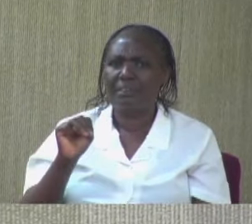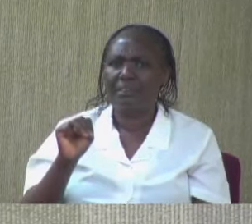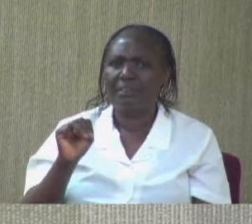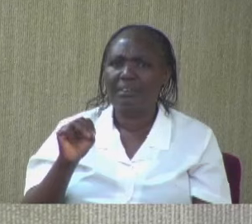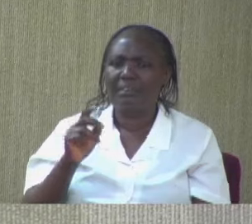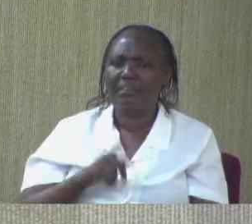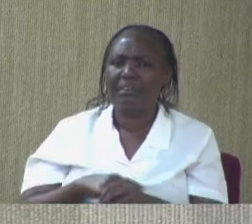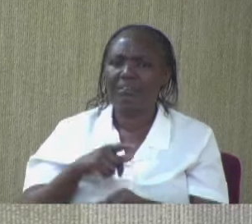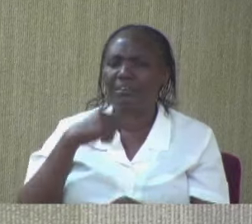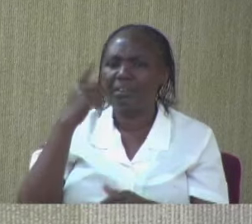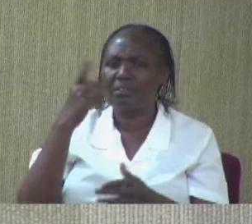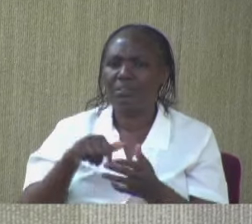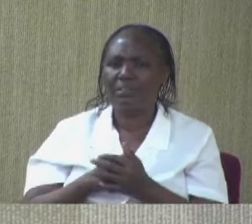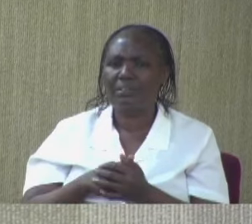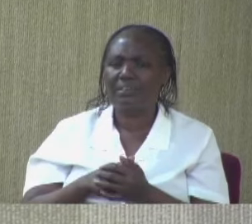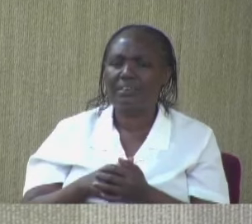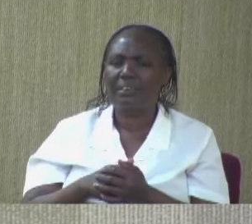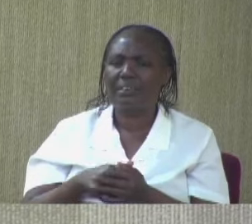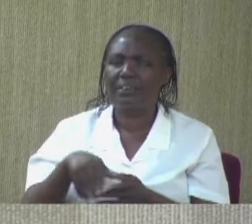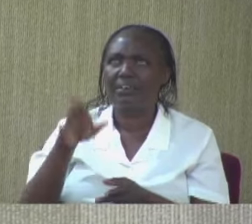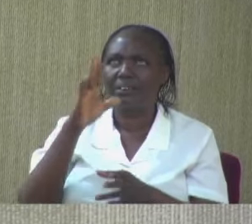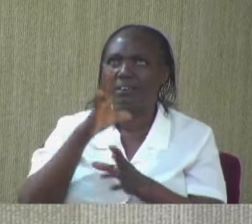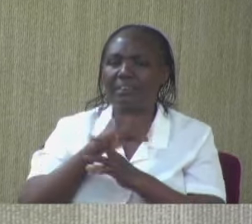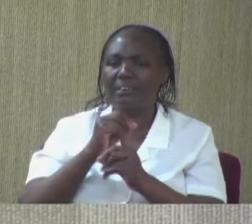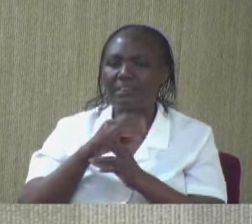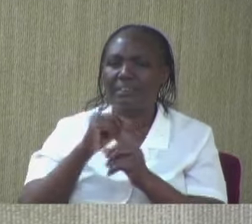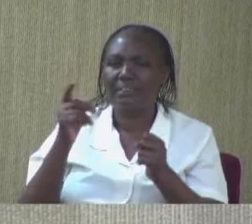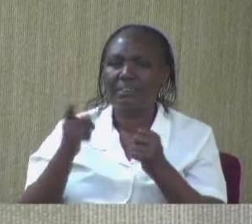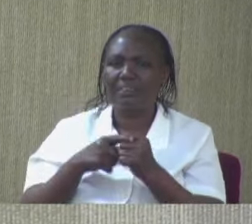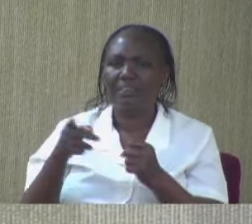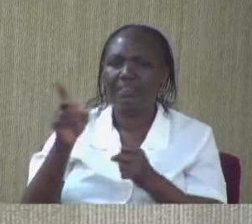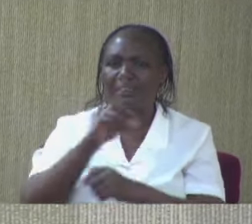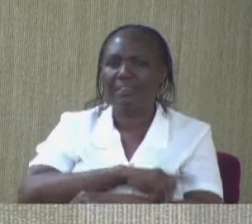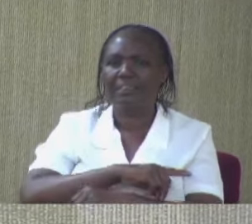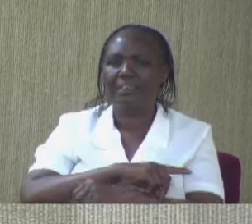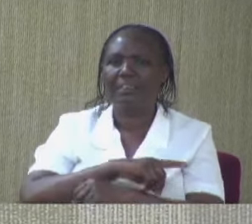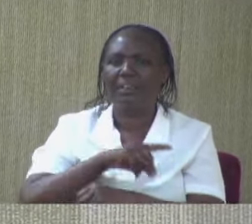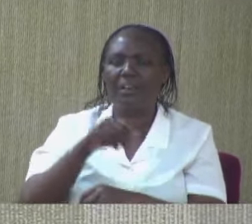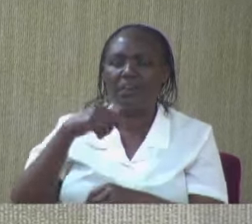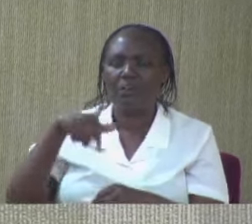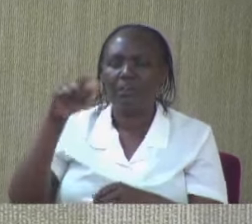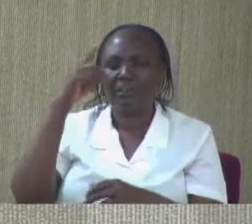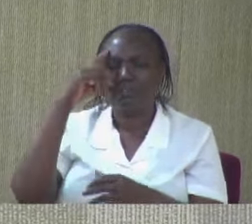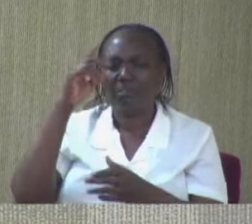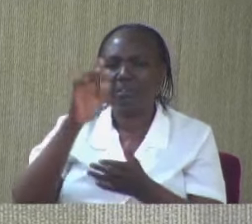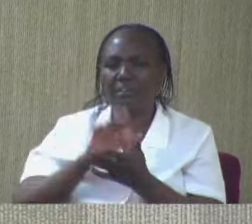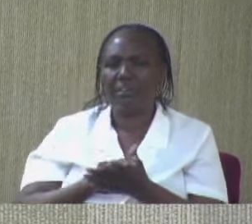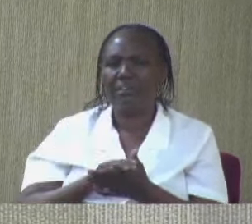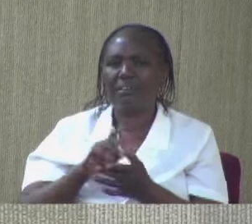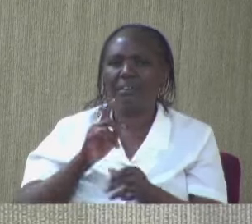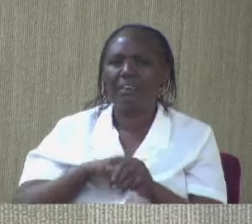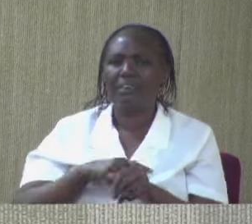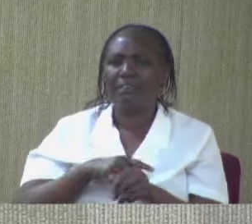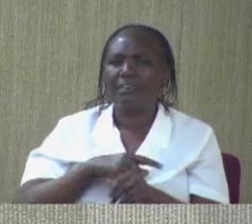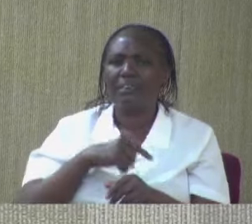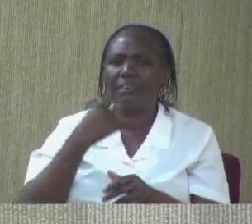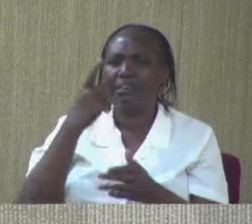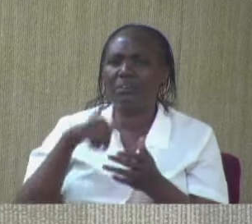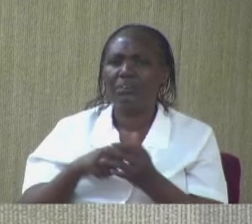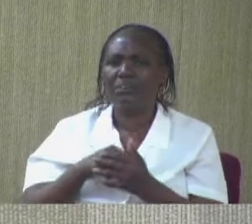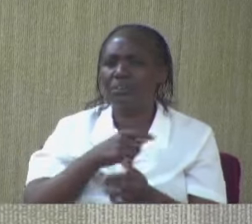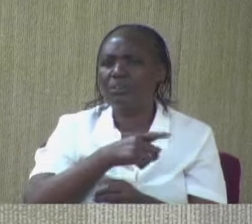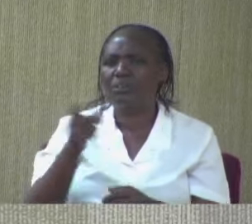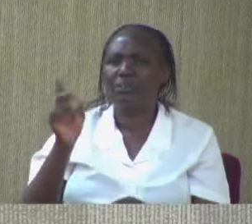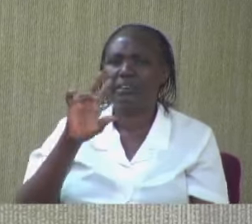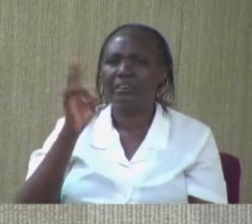6 days, we believe it. Did you catch that? When they say USDS, you believe in Ellen White, then you tell